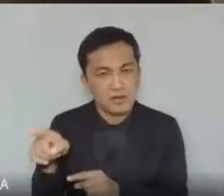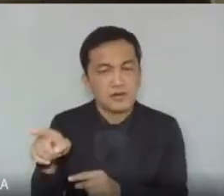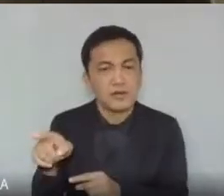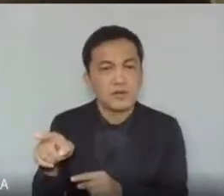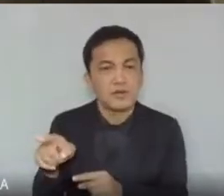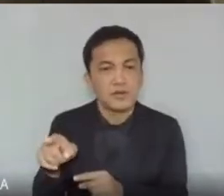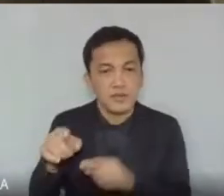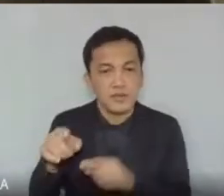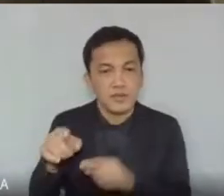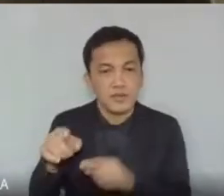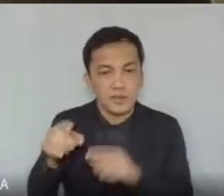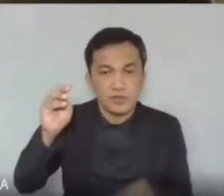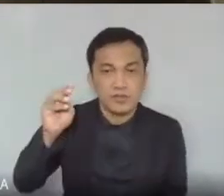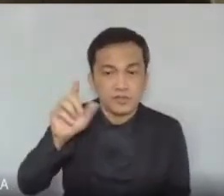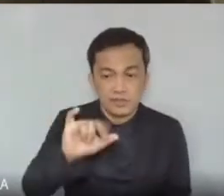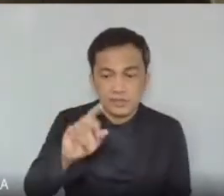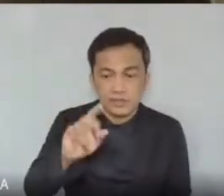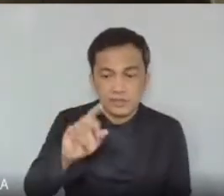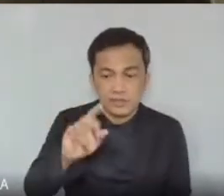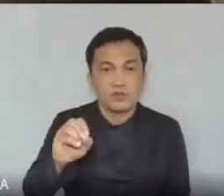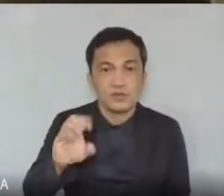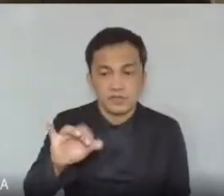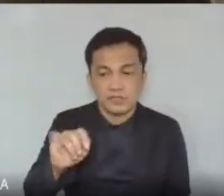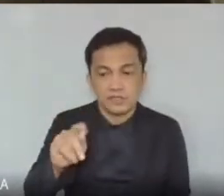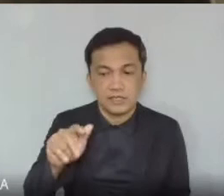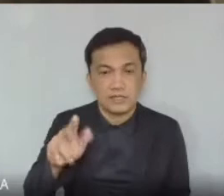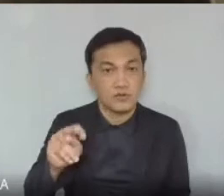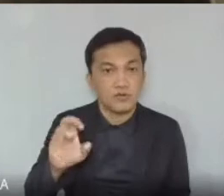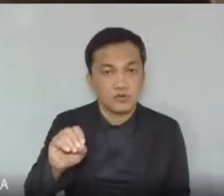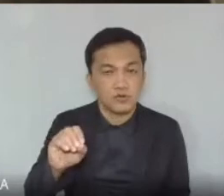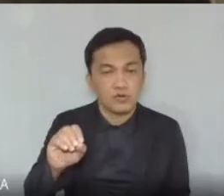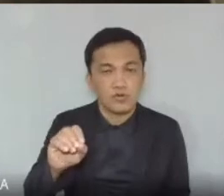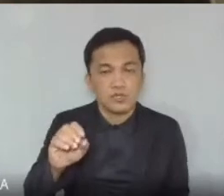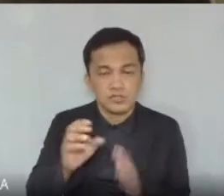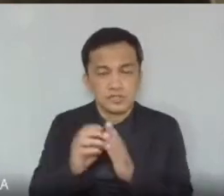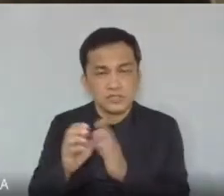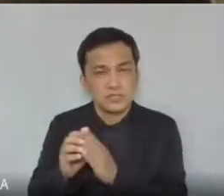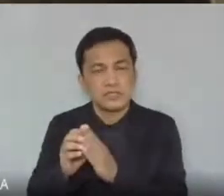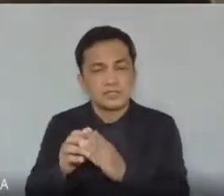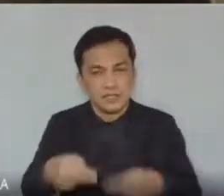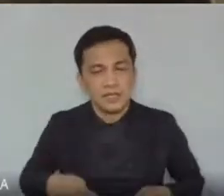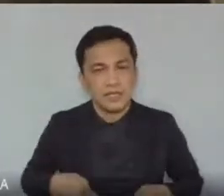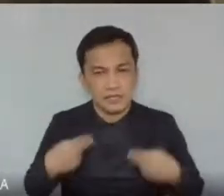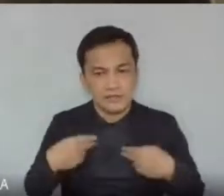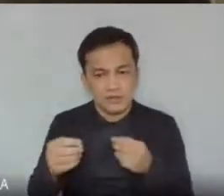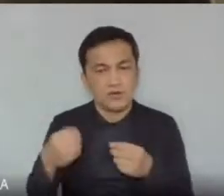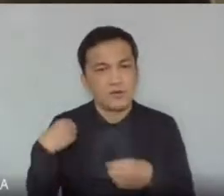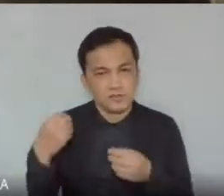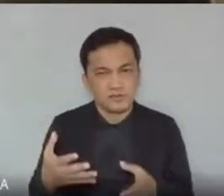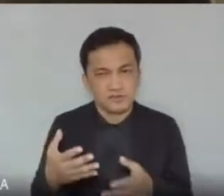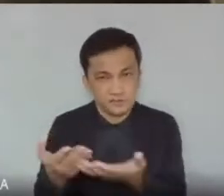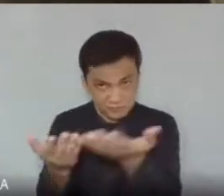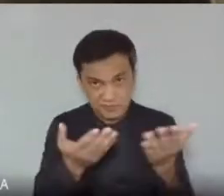not, then consider telemedicine. Maybe it's for you. Okay, can we share this,